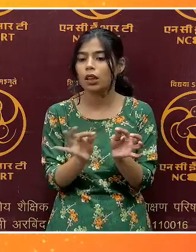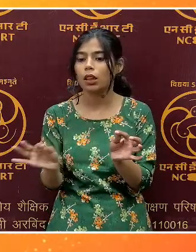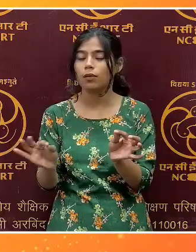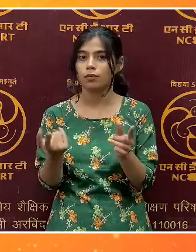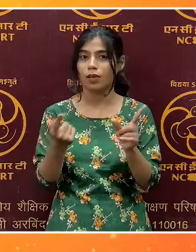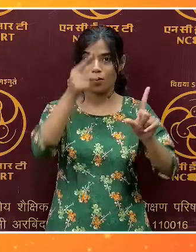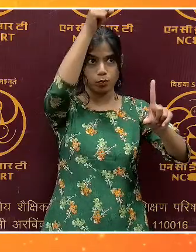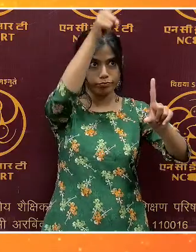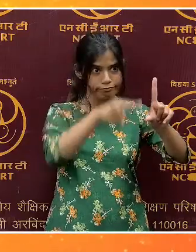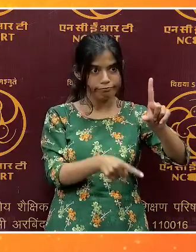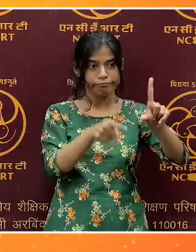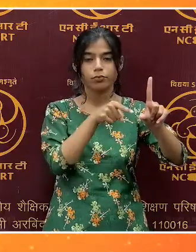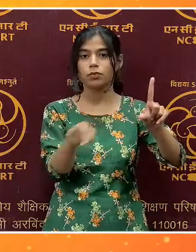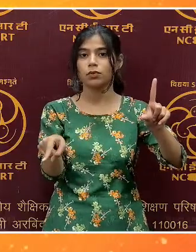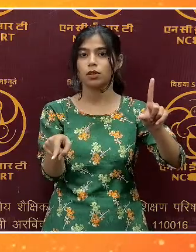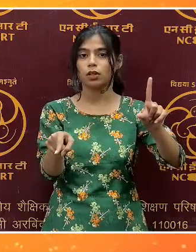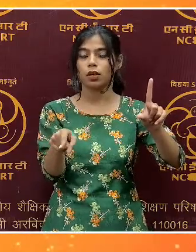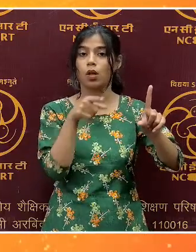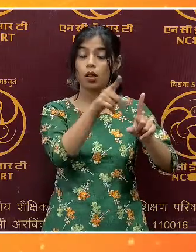to define, we have to see